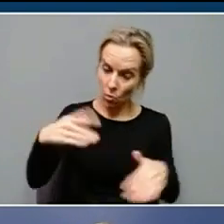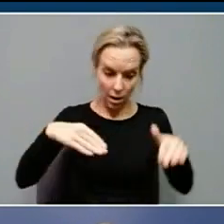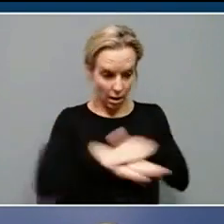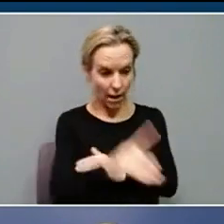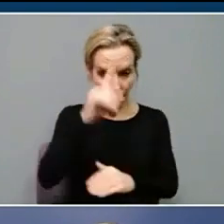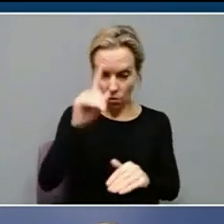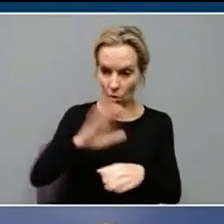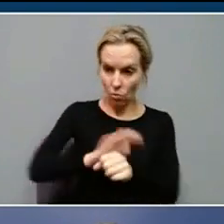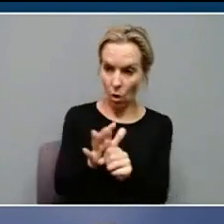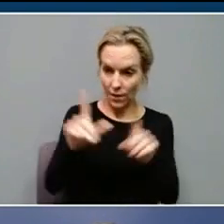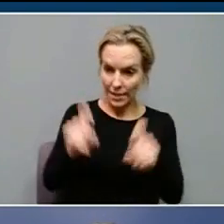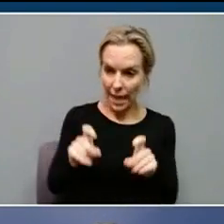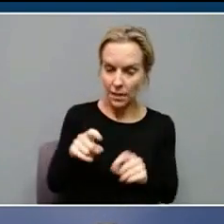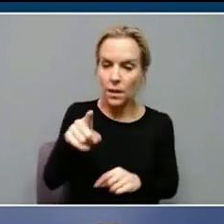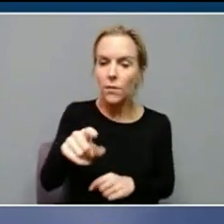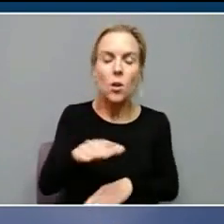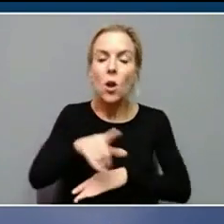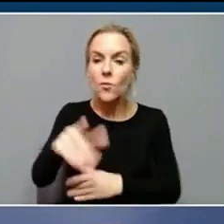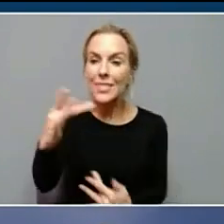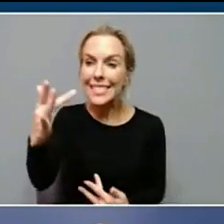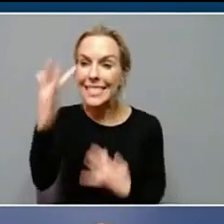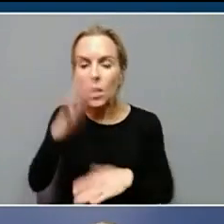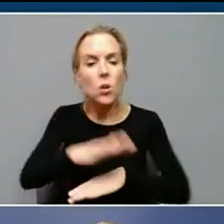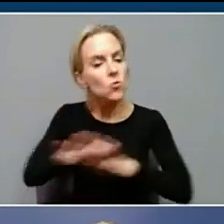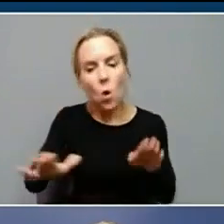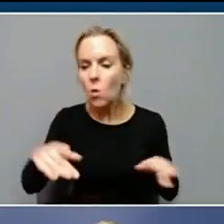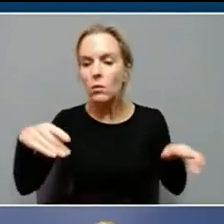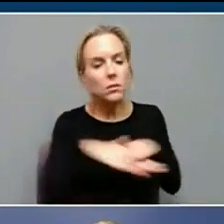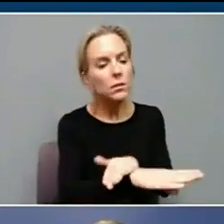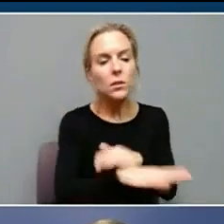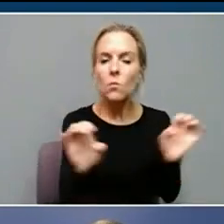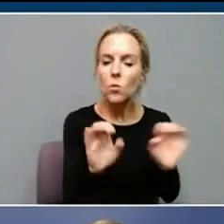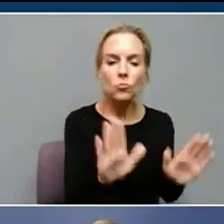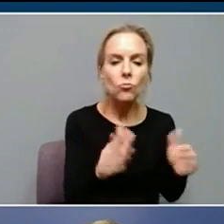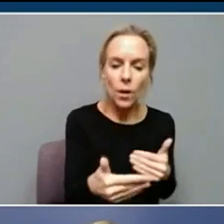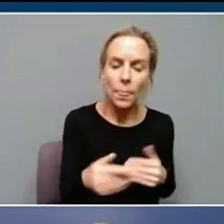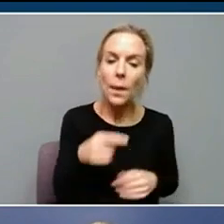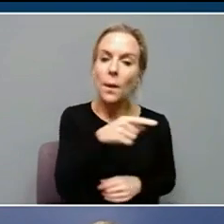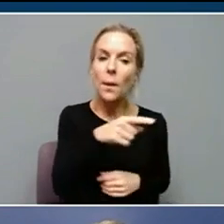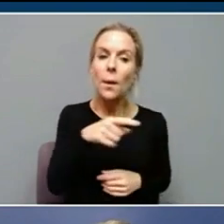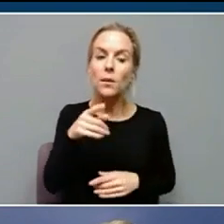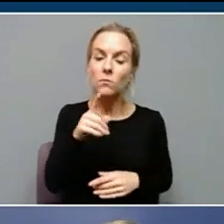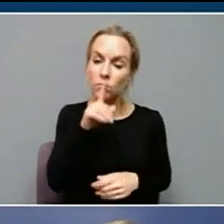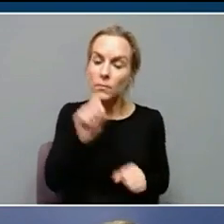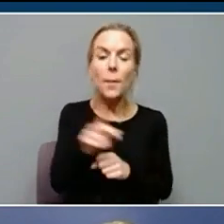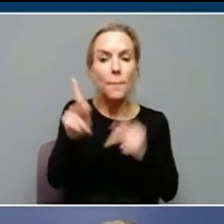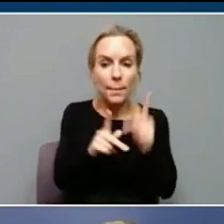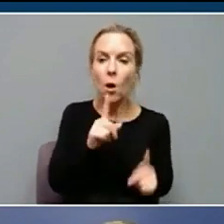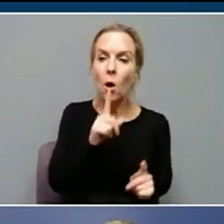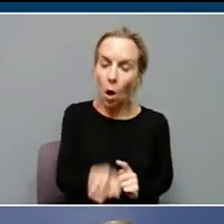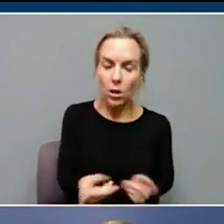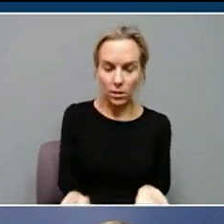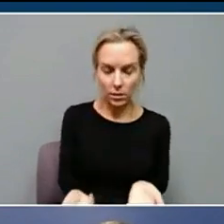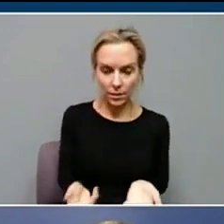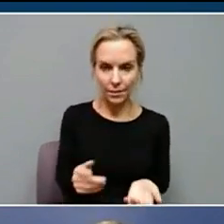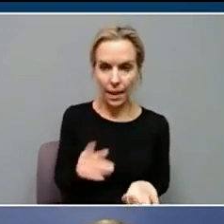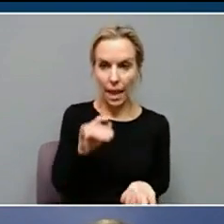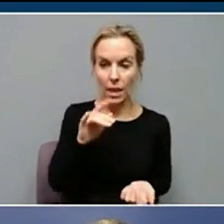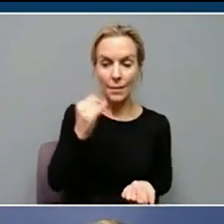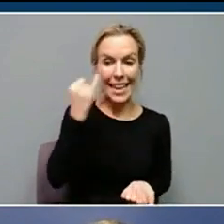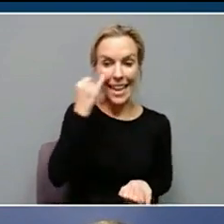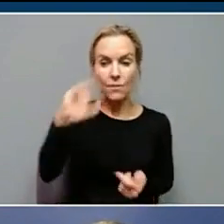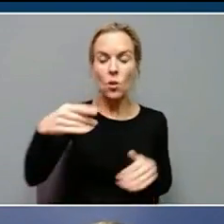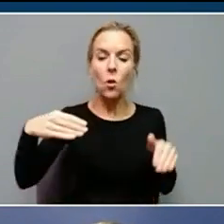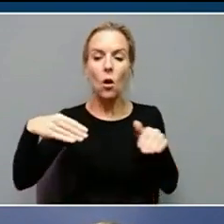right? If you're not sick, don't go there. The reality is that people are. And that takes staff away from